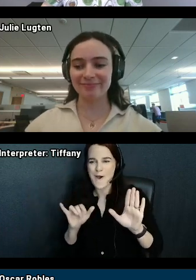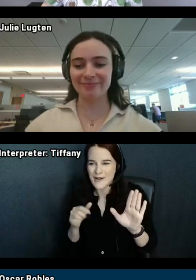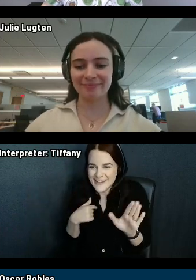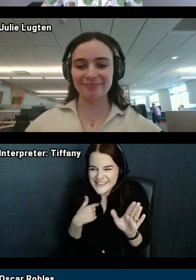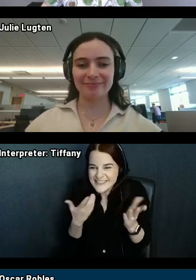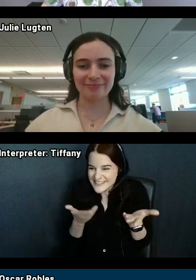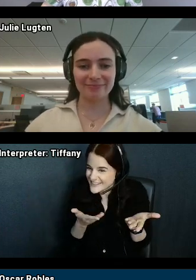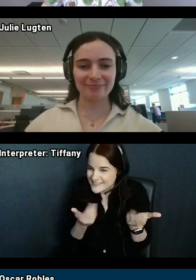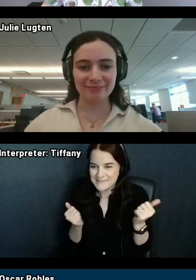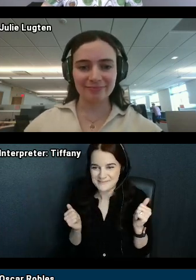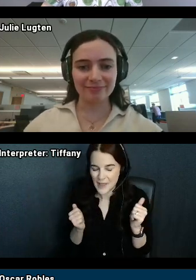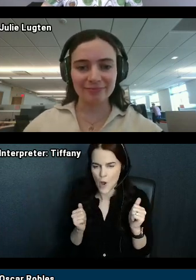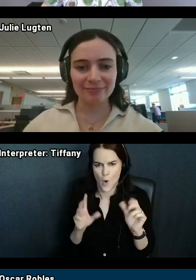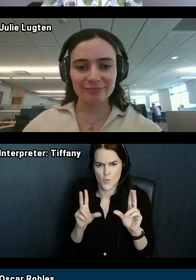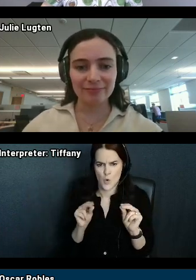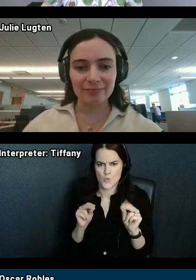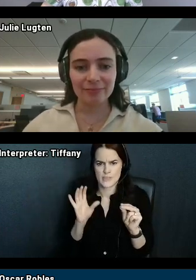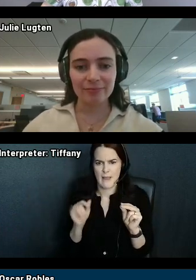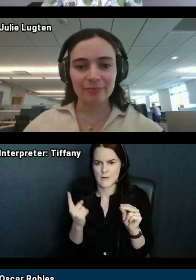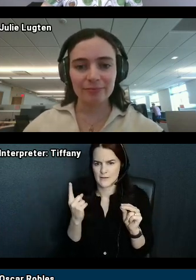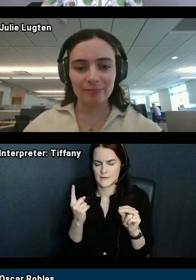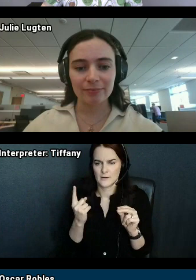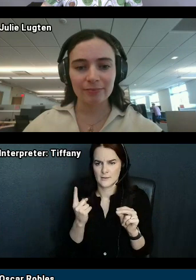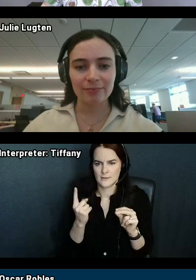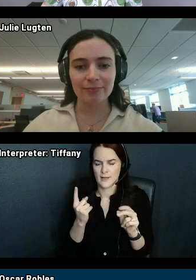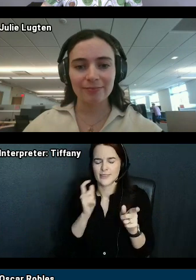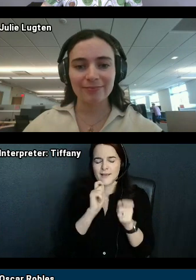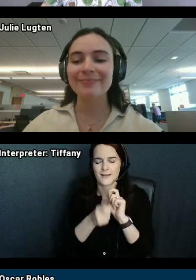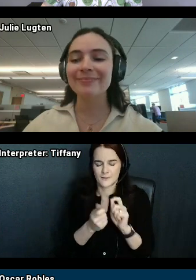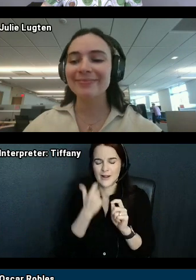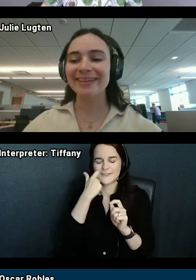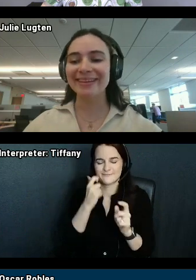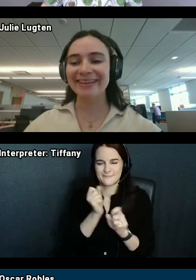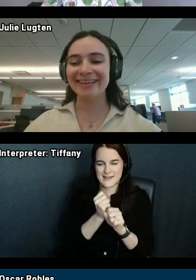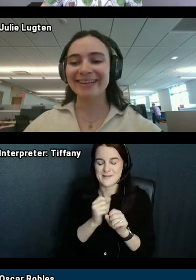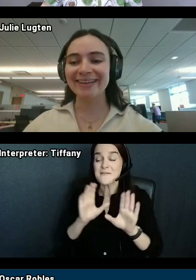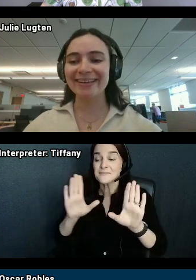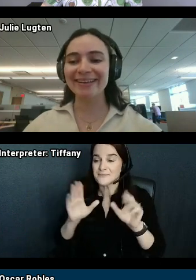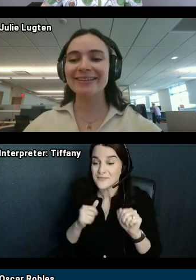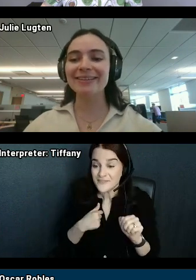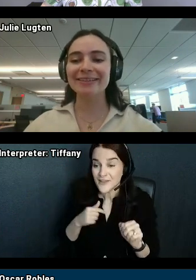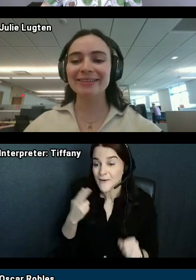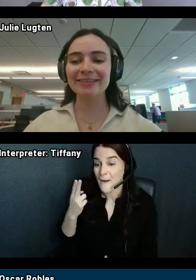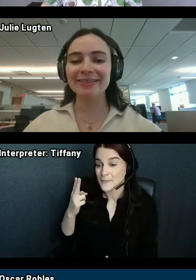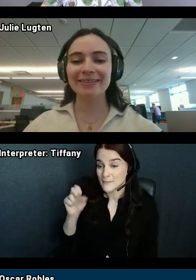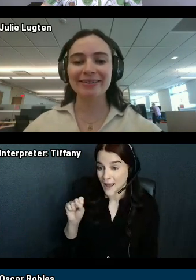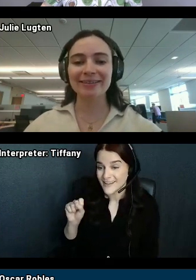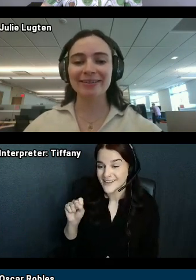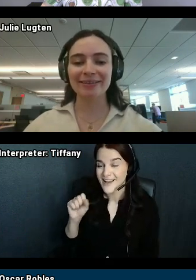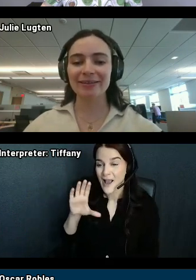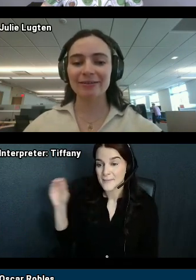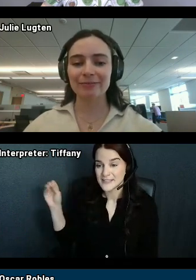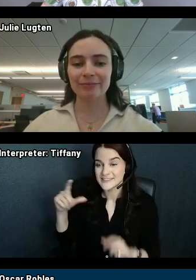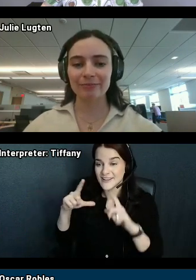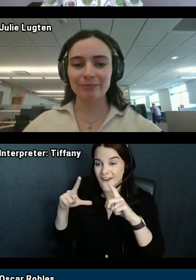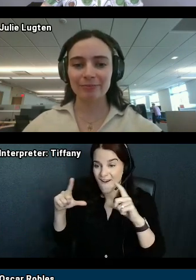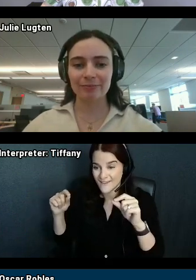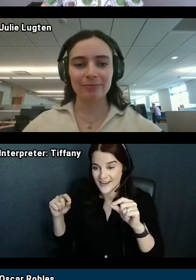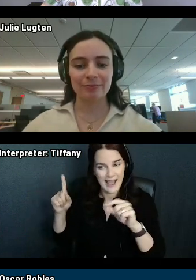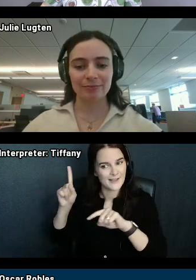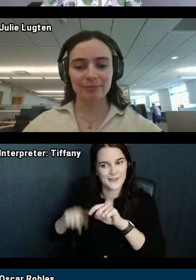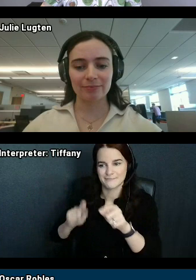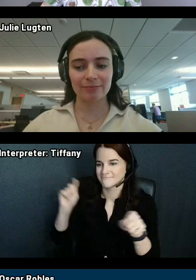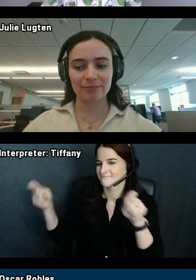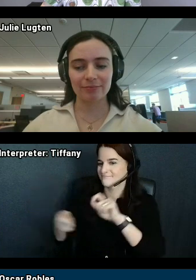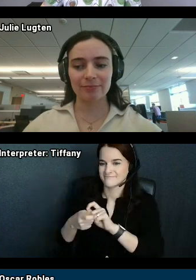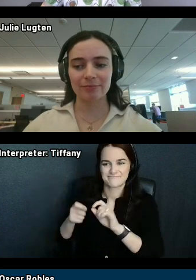sums you can, this one's the custom one I made. So on the HubSpot companies card, I can't change any of